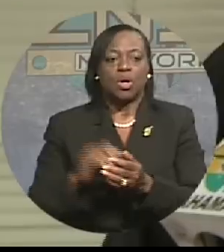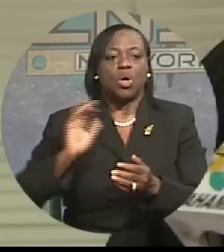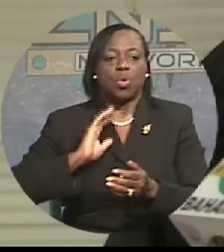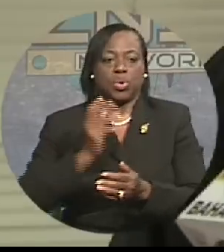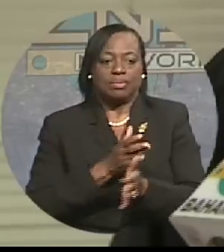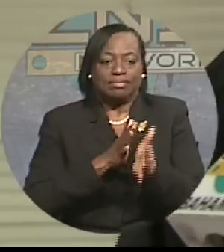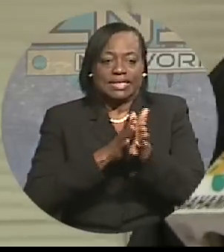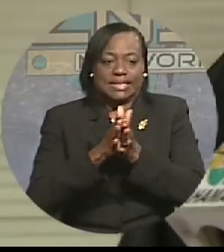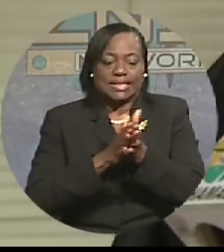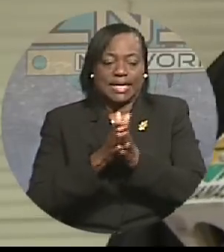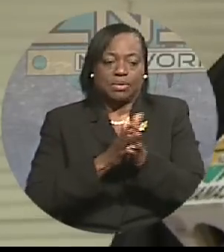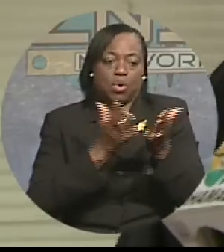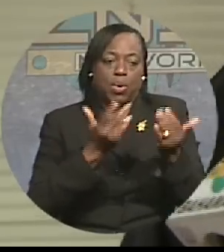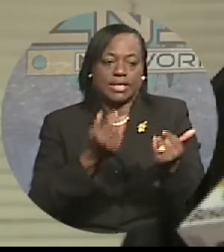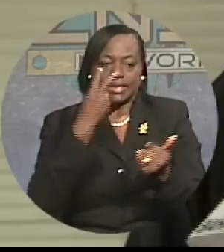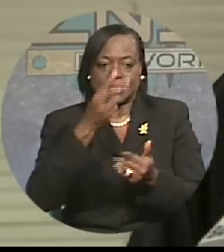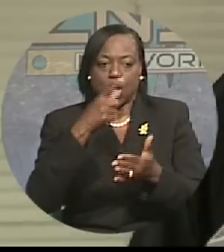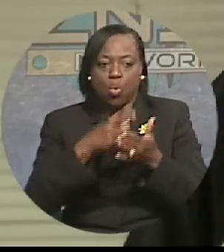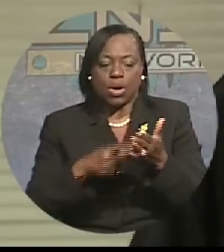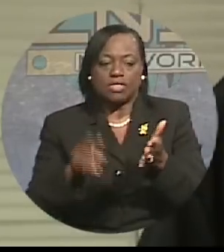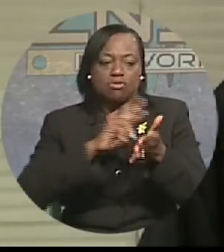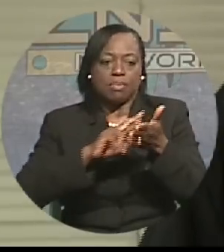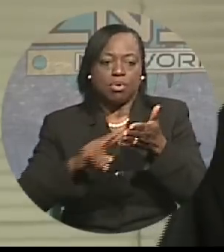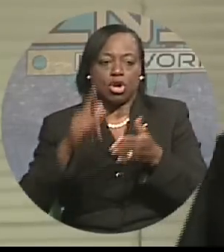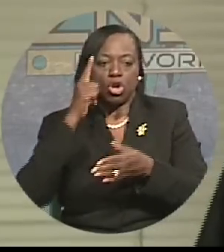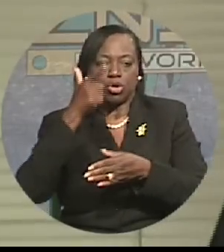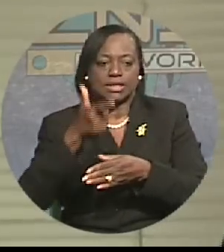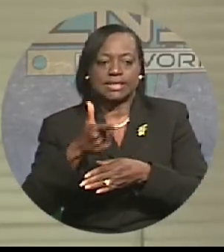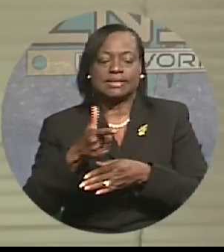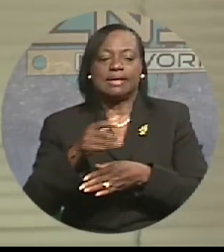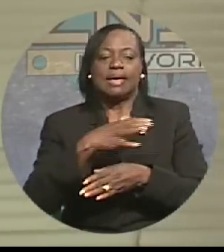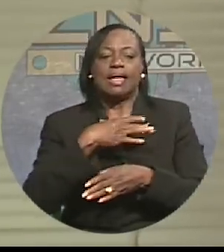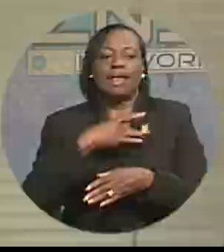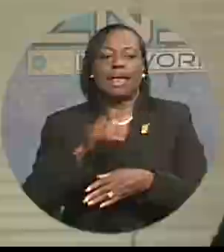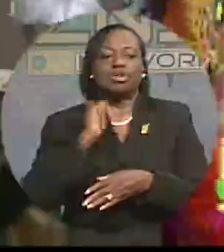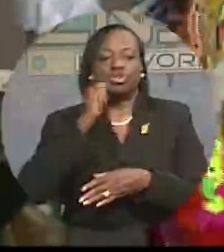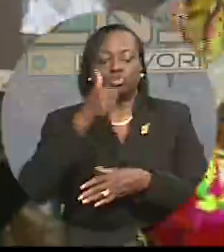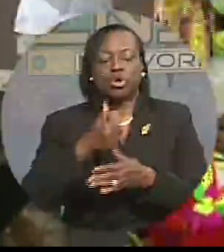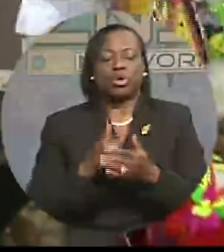await to see what the report will look like tomorrow for